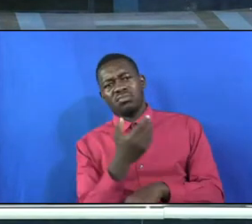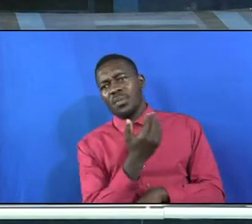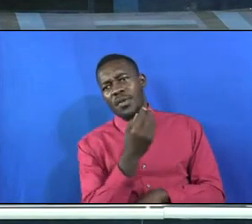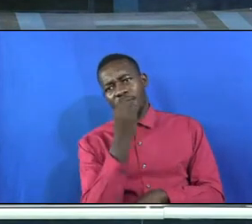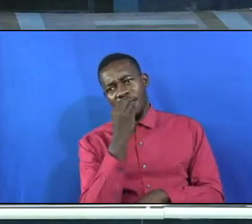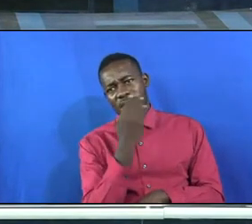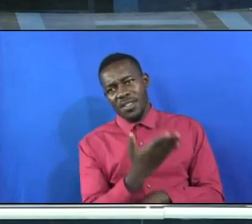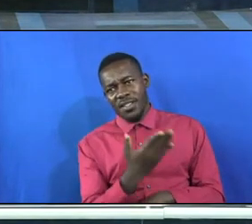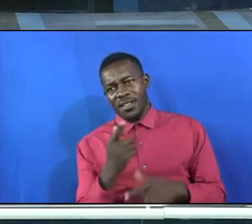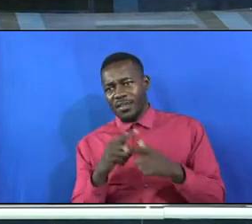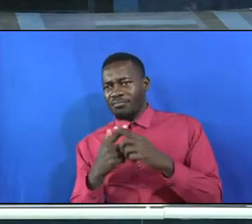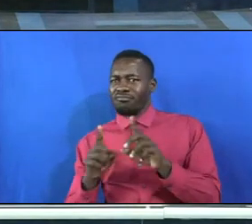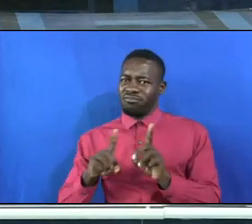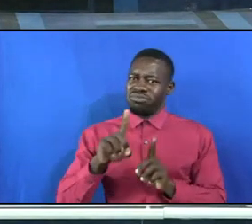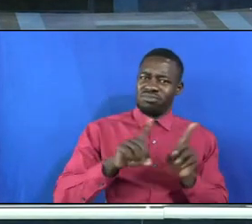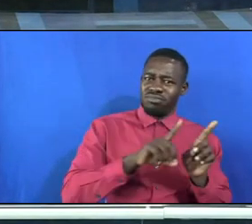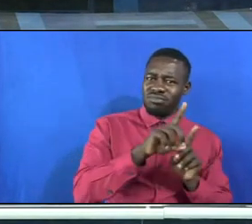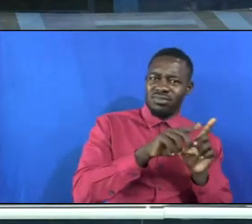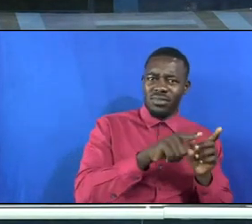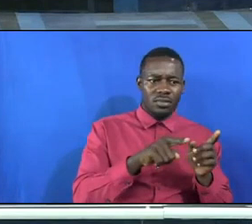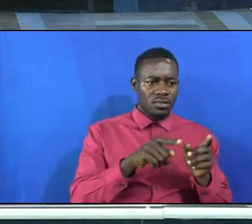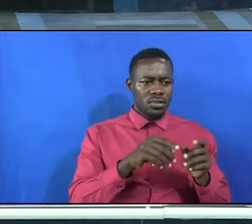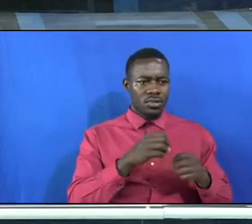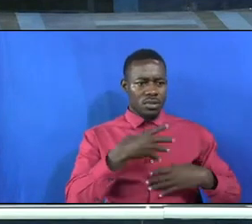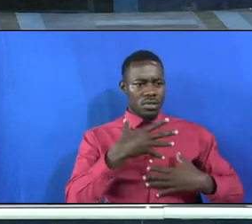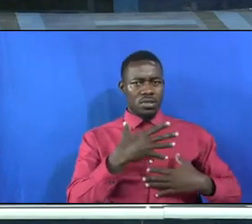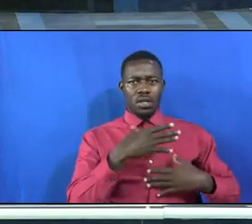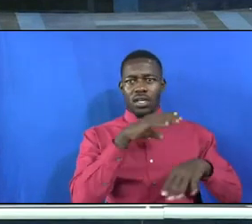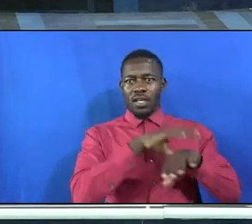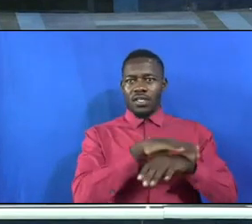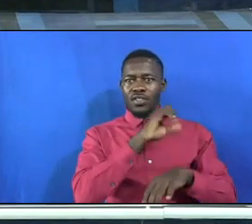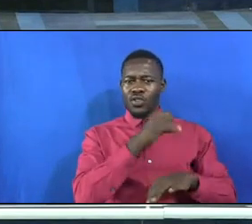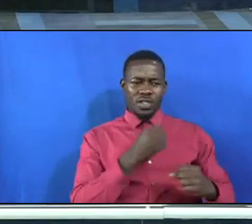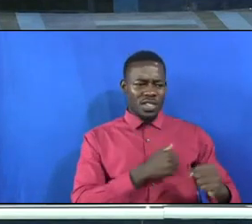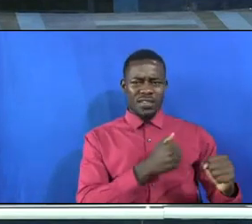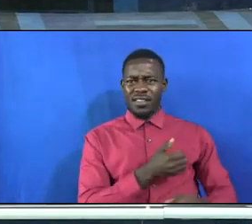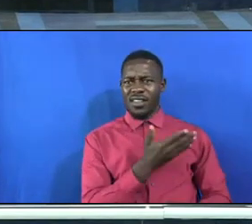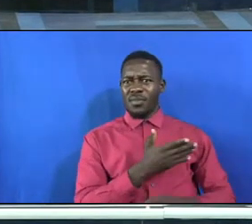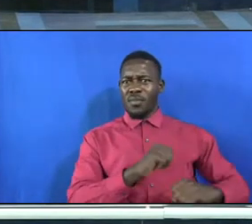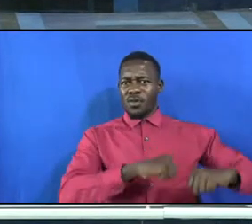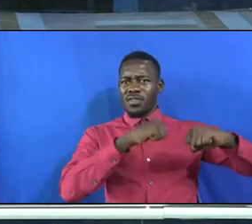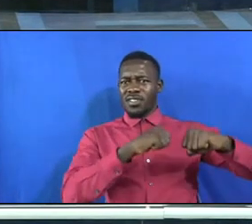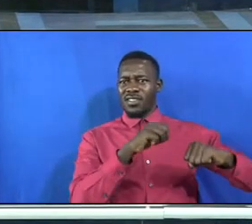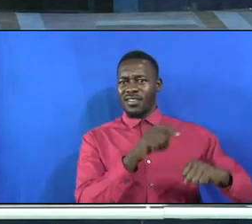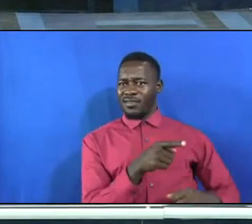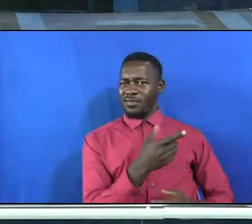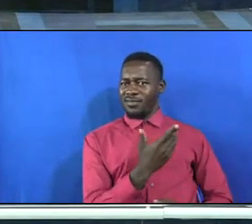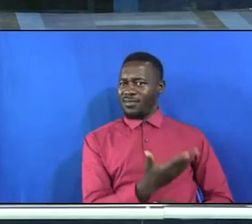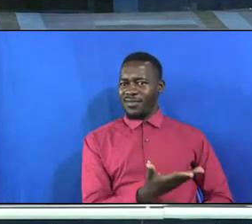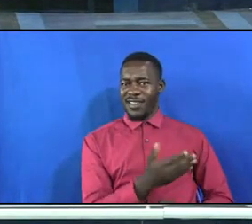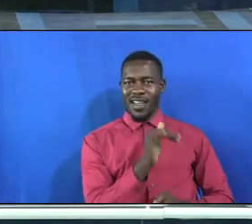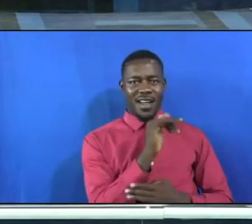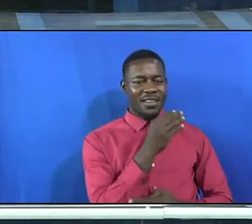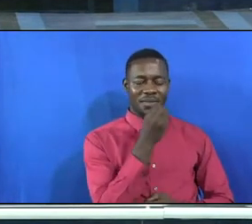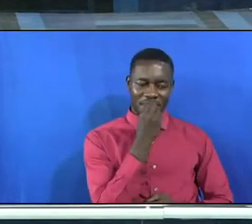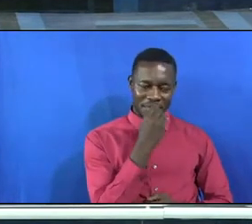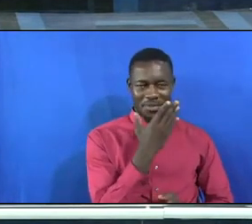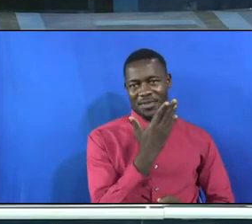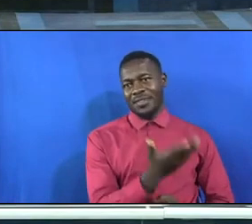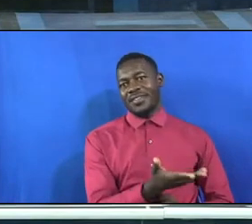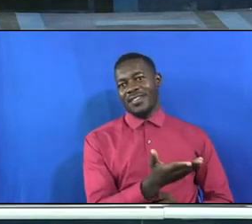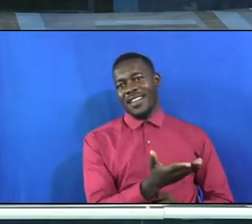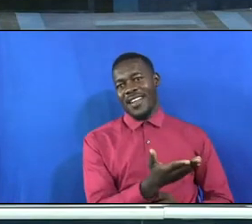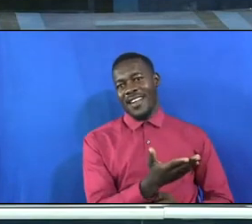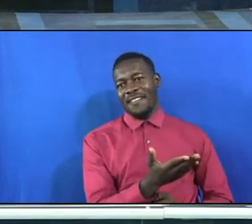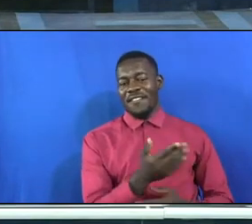come. And, you know, the nations, the neighboring nations, together with all the people that were in Egypt, they